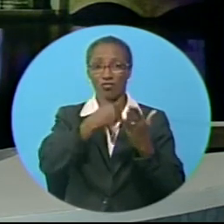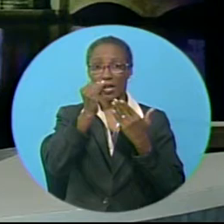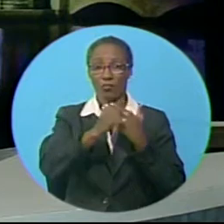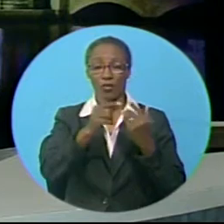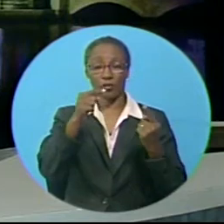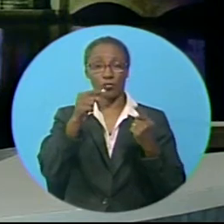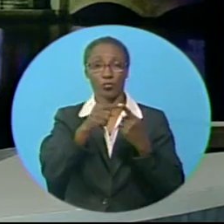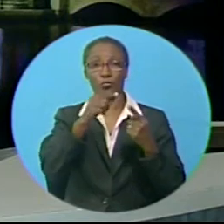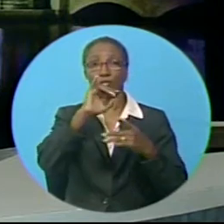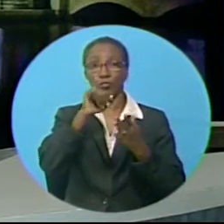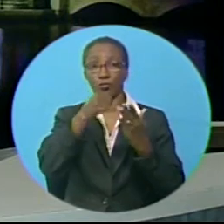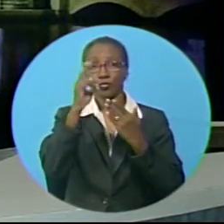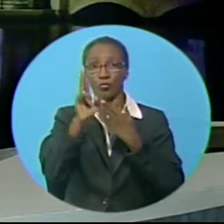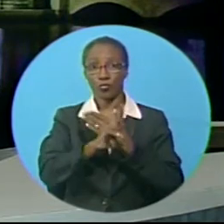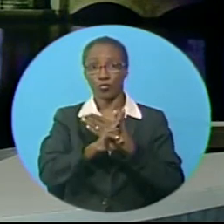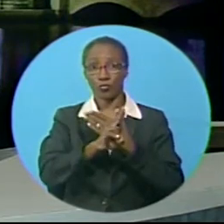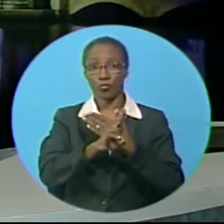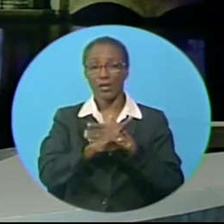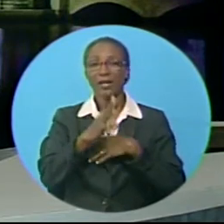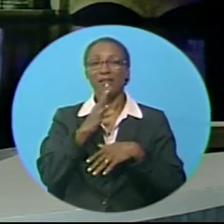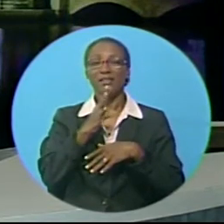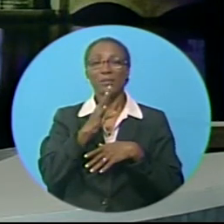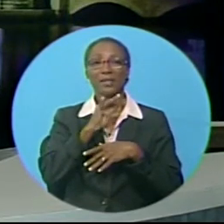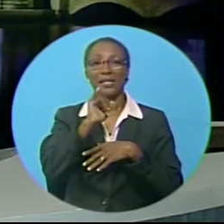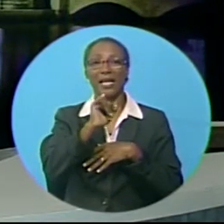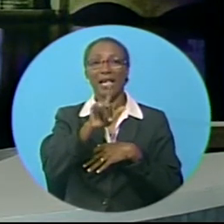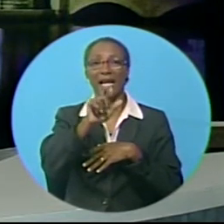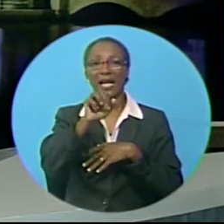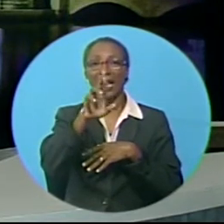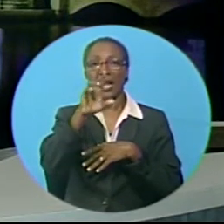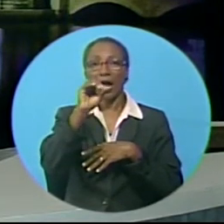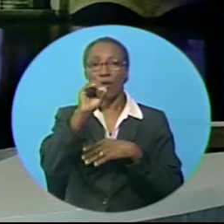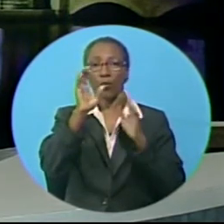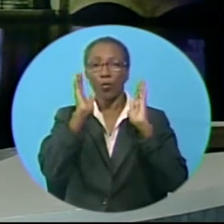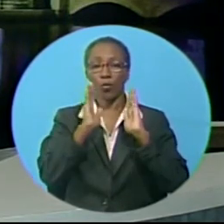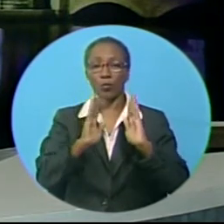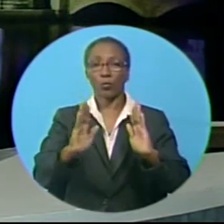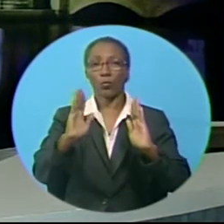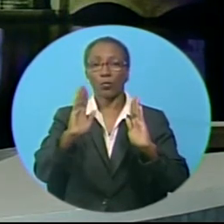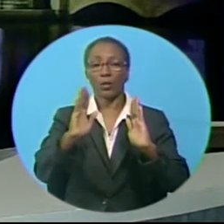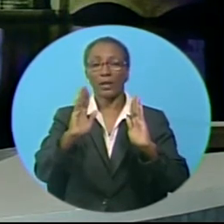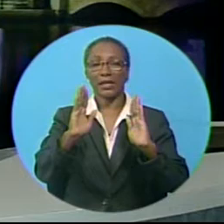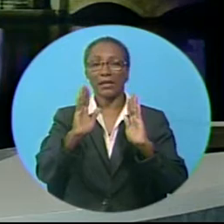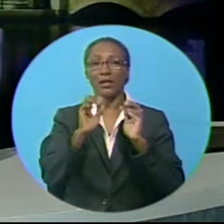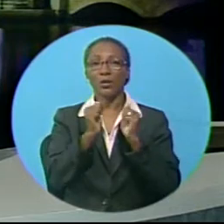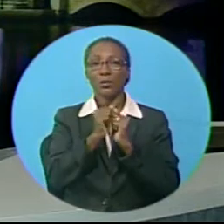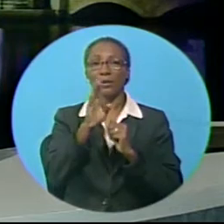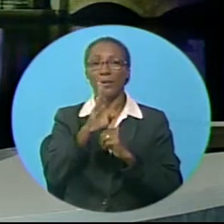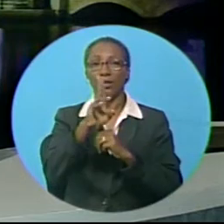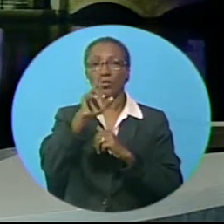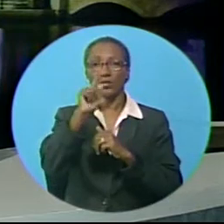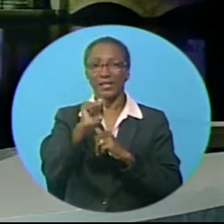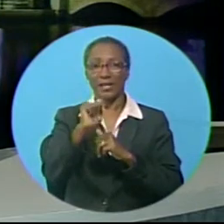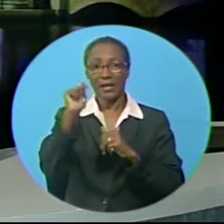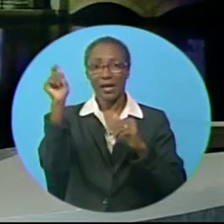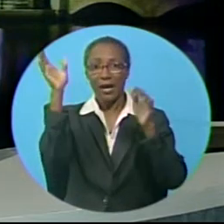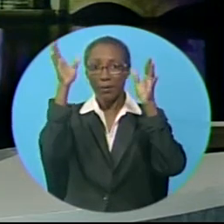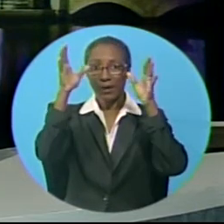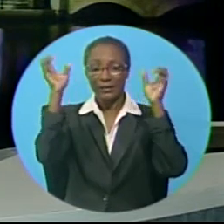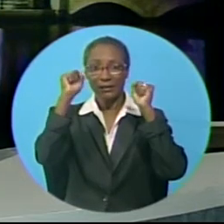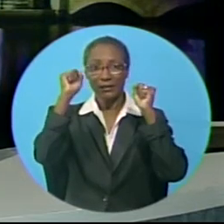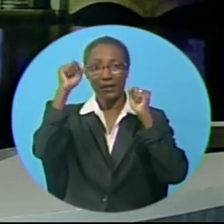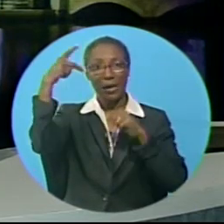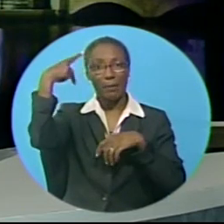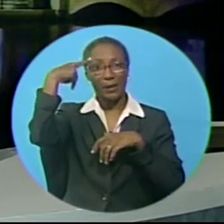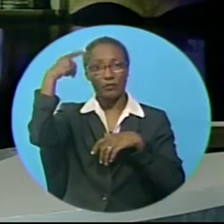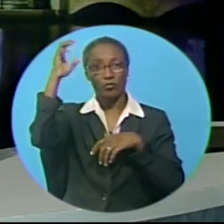meeting at Ilaro Court with officials of the Barbados Union of Teachers, including its President Pedro Shepherd. Mr. Stewart says a draft report based